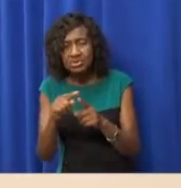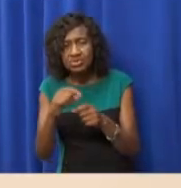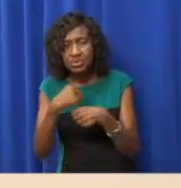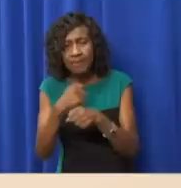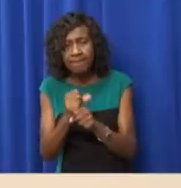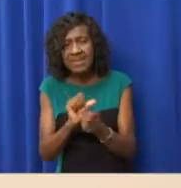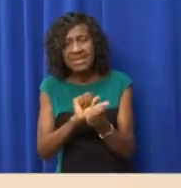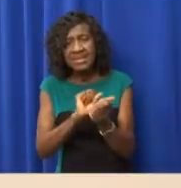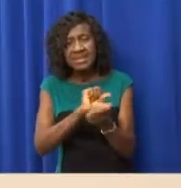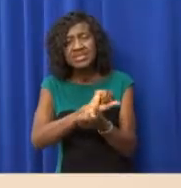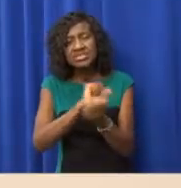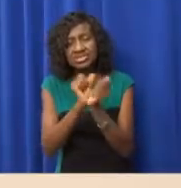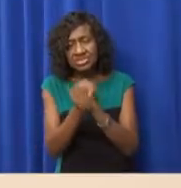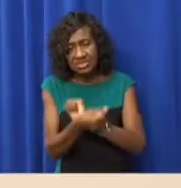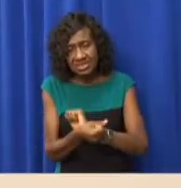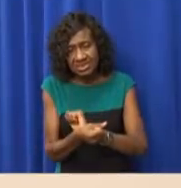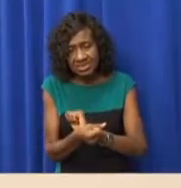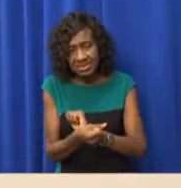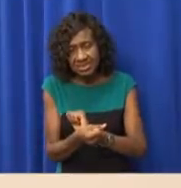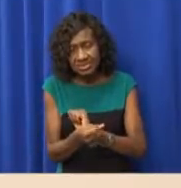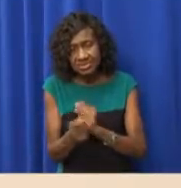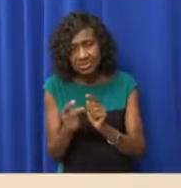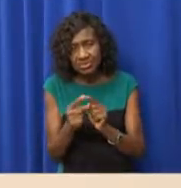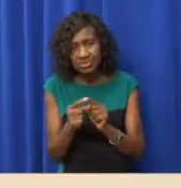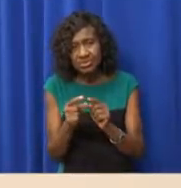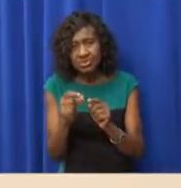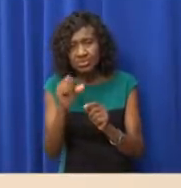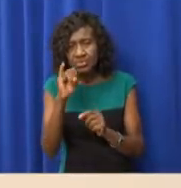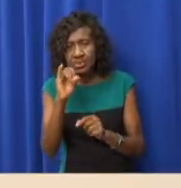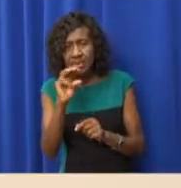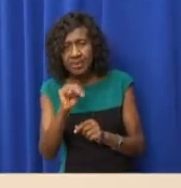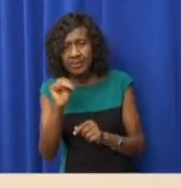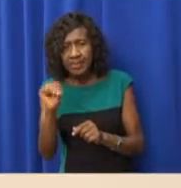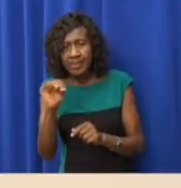to immigration regs on a temporary